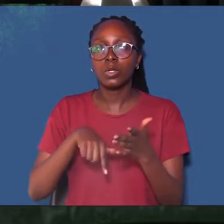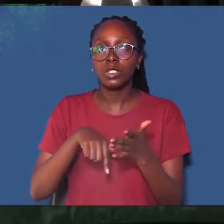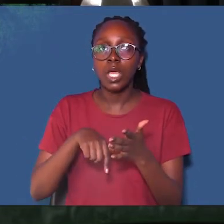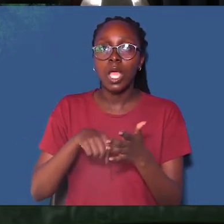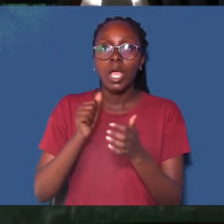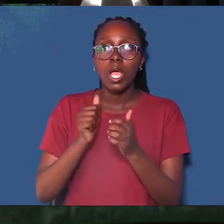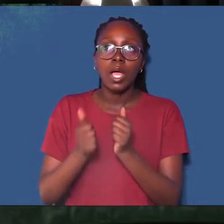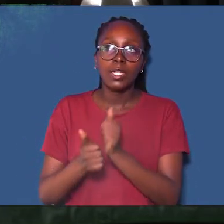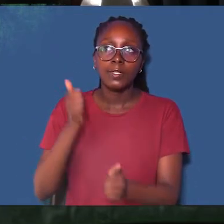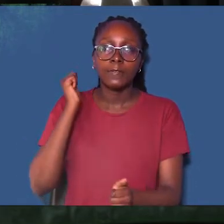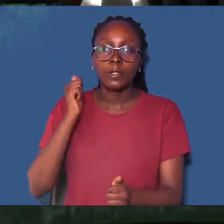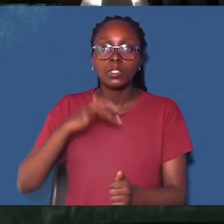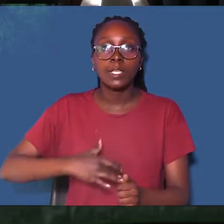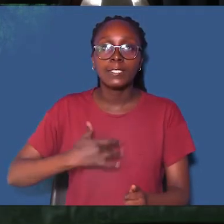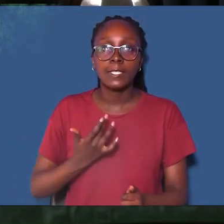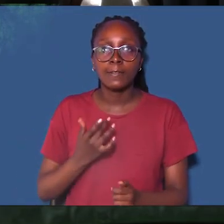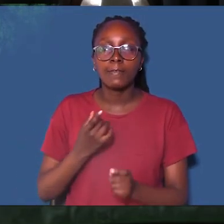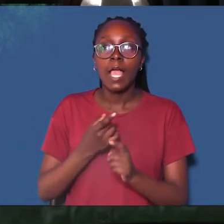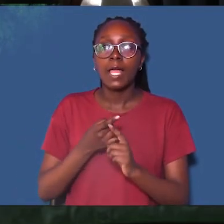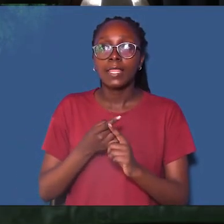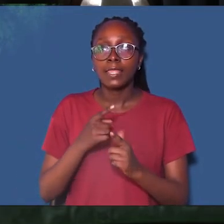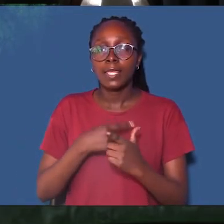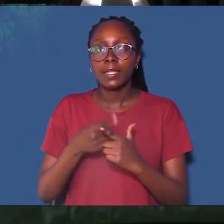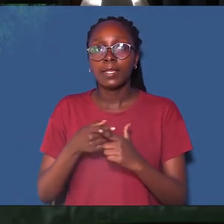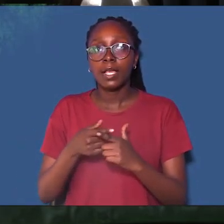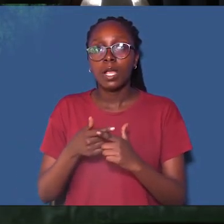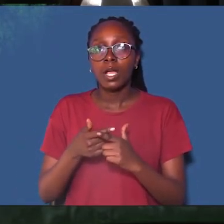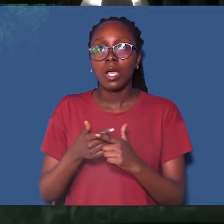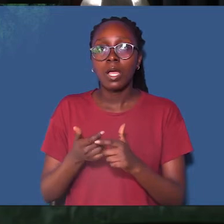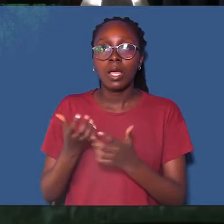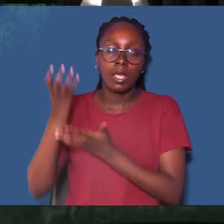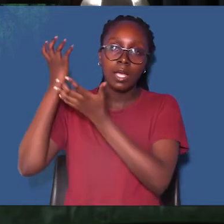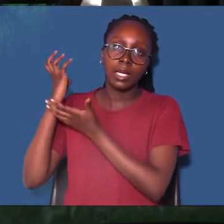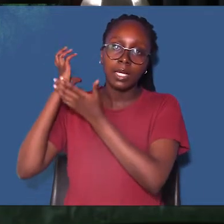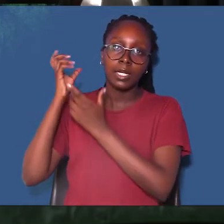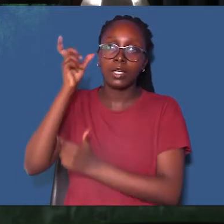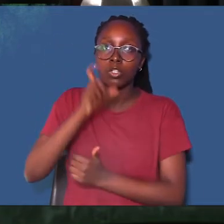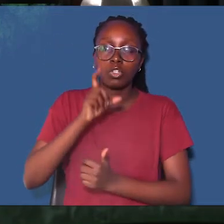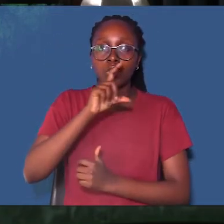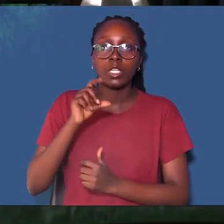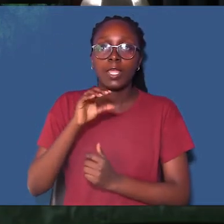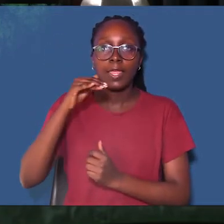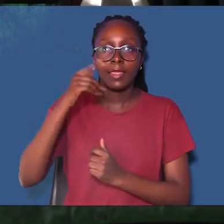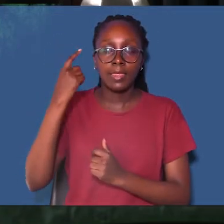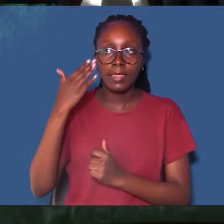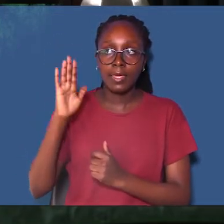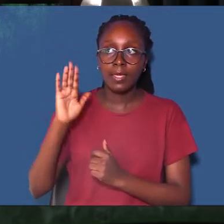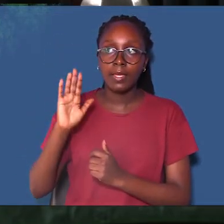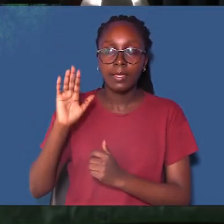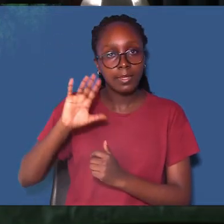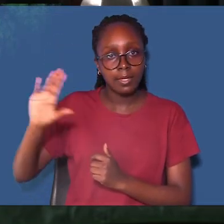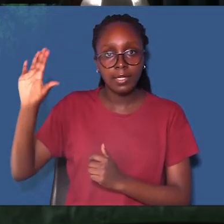save their lives will lose it, but whoever loses their lives for his sake will save